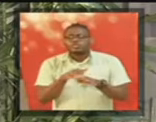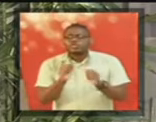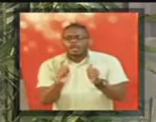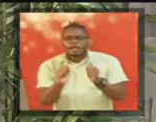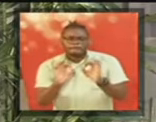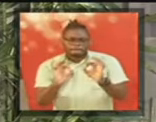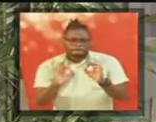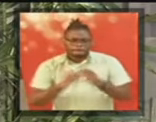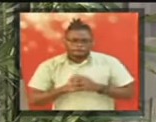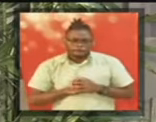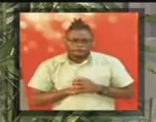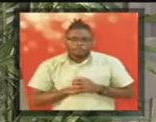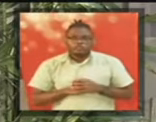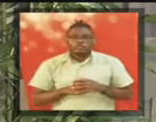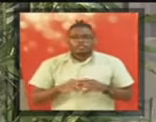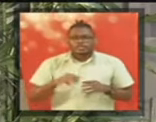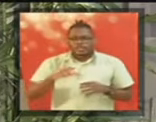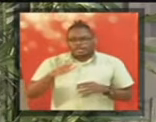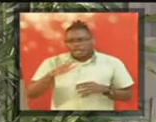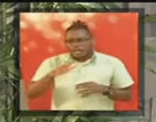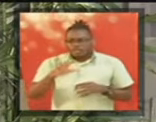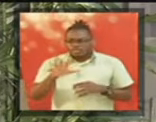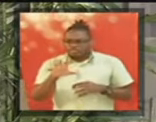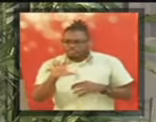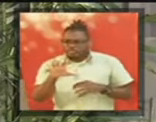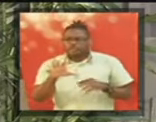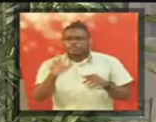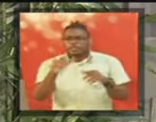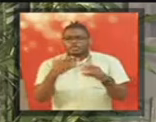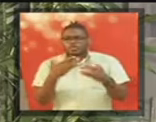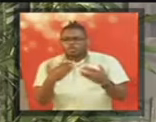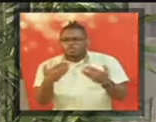little difficult, but go ahead.